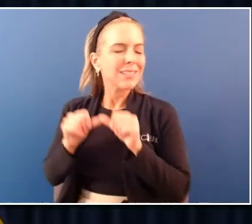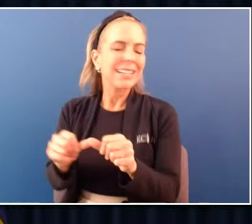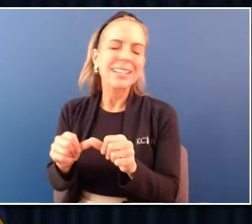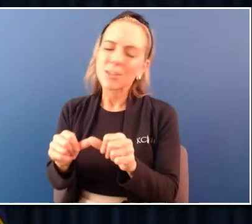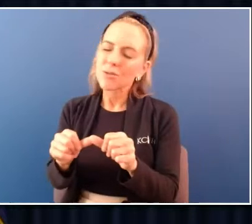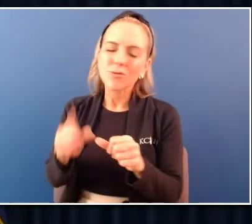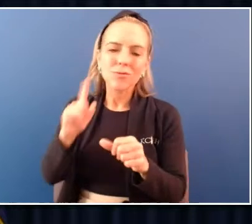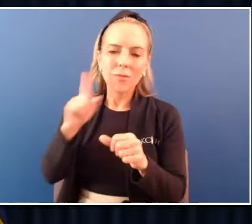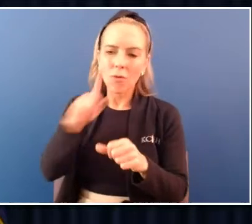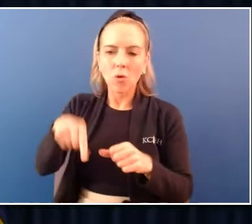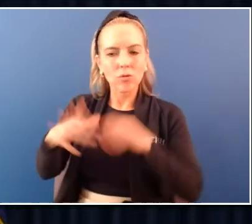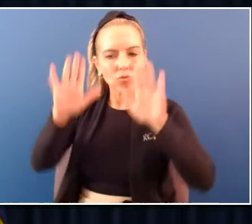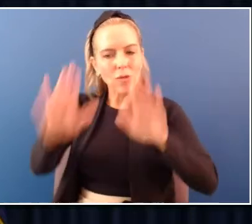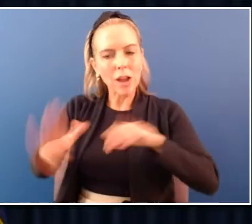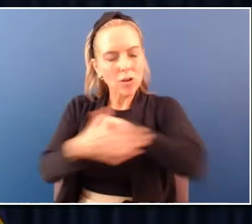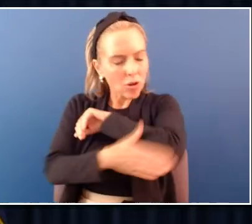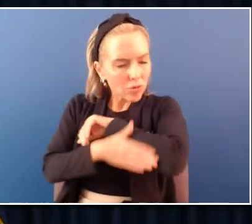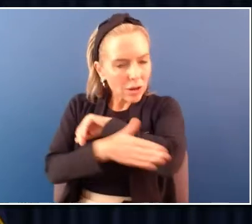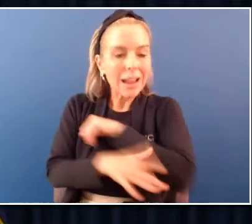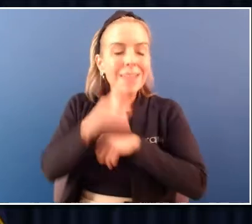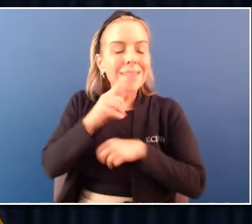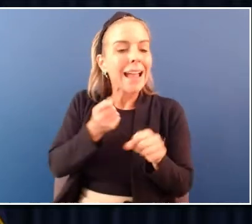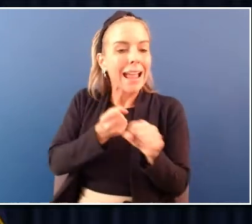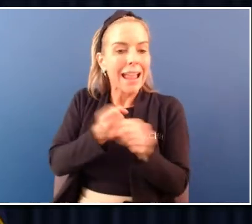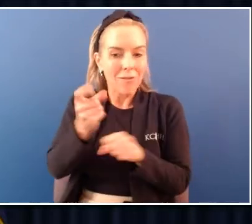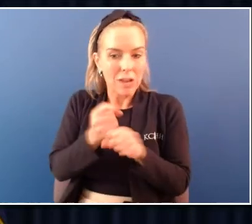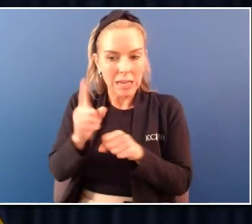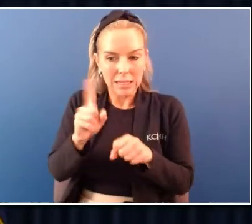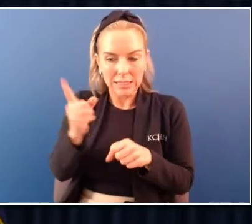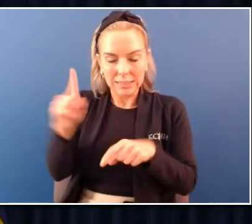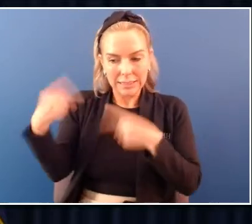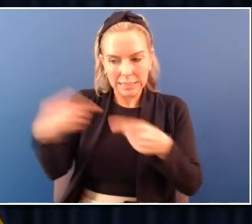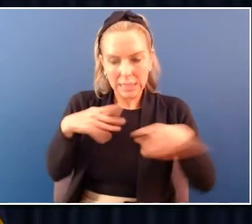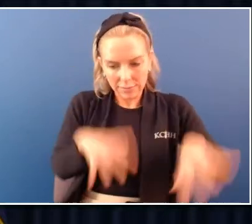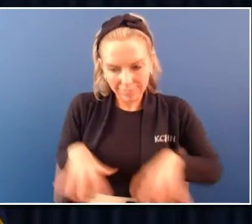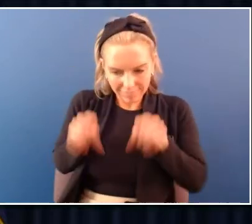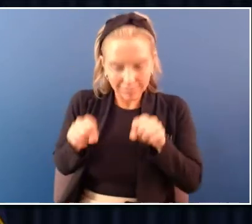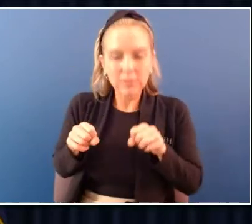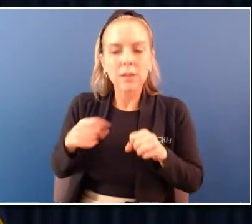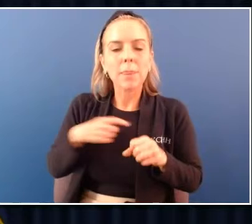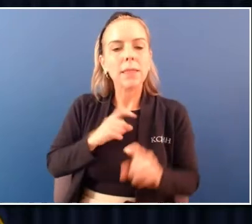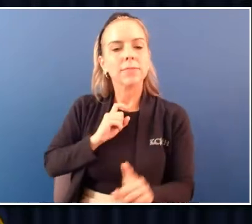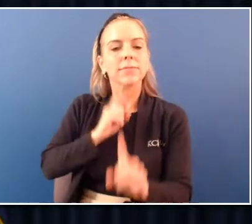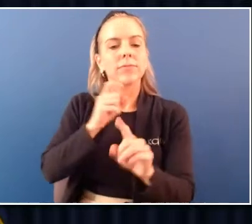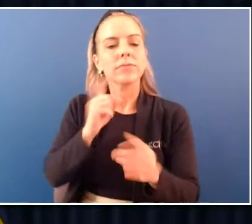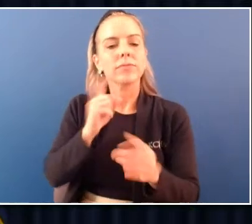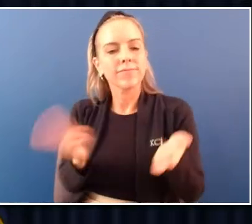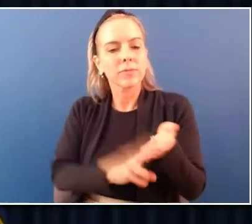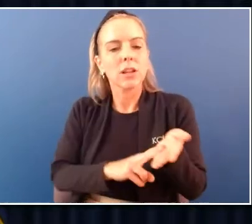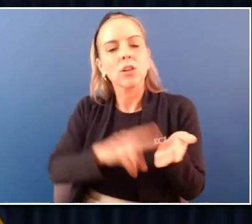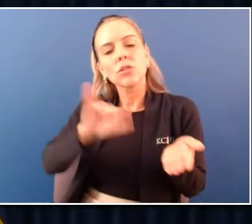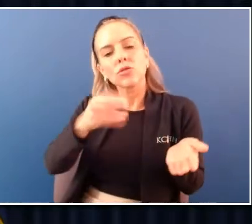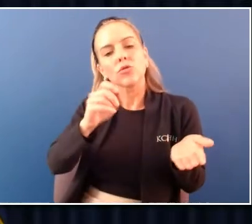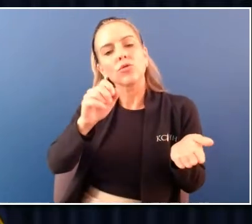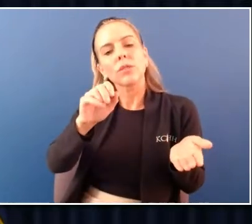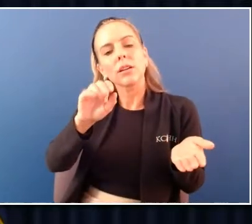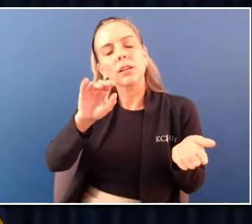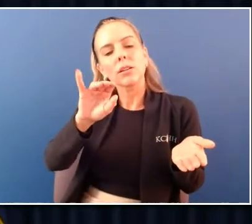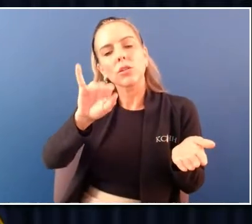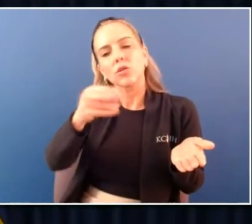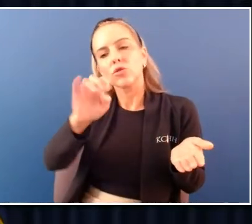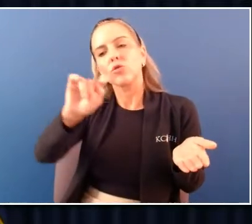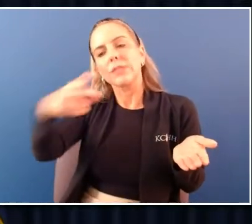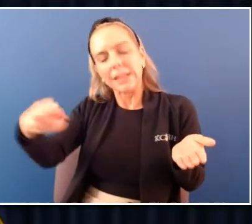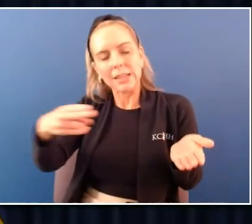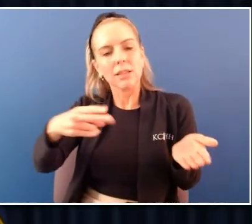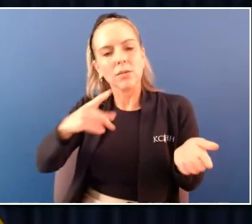our great country. Each year since taking office, I've signed a Juneteenth proclamation. Michael Brown read it in the first year.